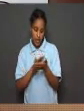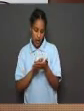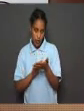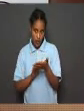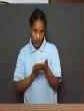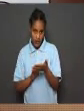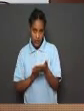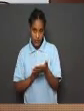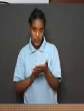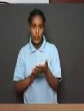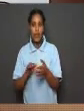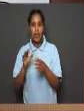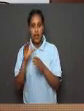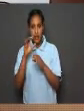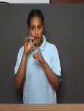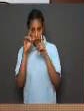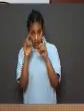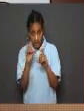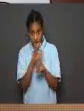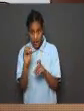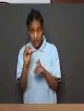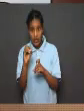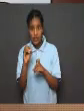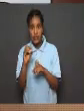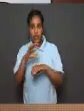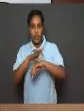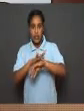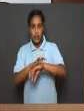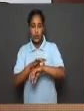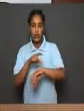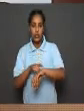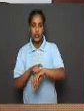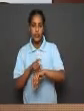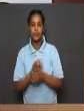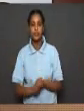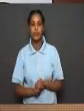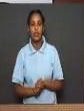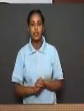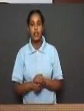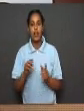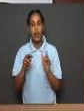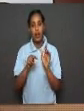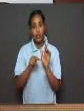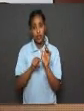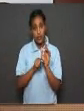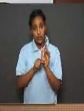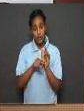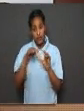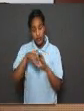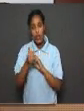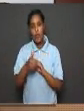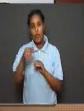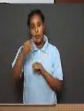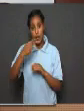calculators, cameras, and wristwatches. The anode in a mercury